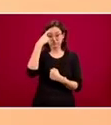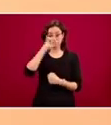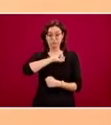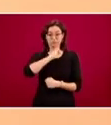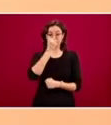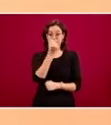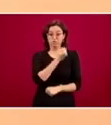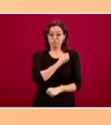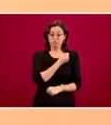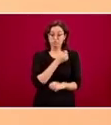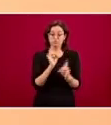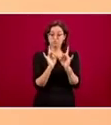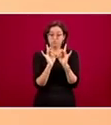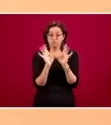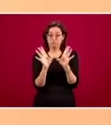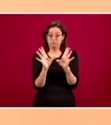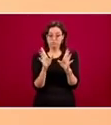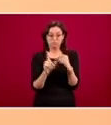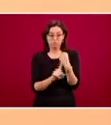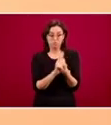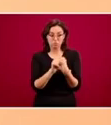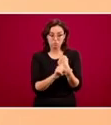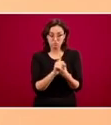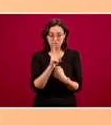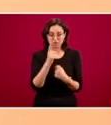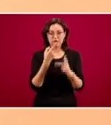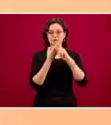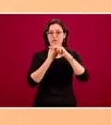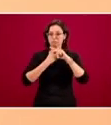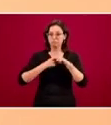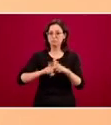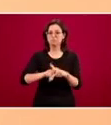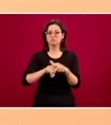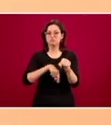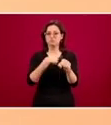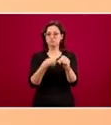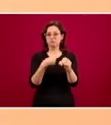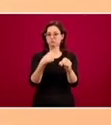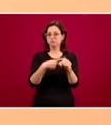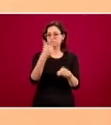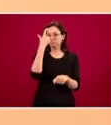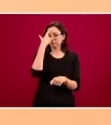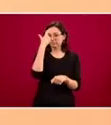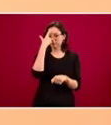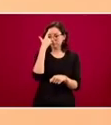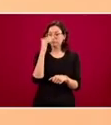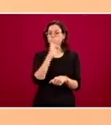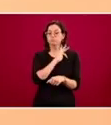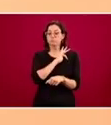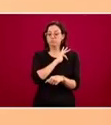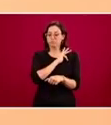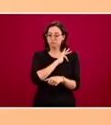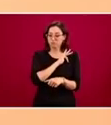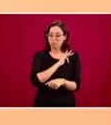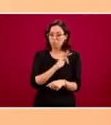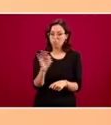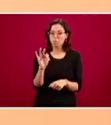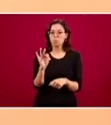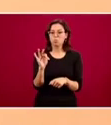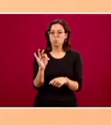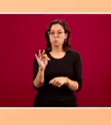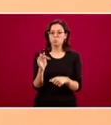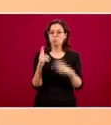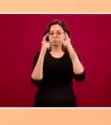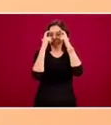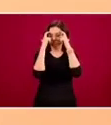all people who have, or all of us who will be experiencing at some point in our lives some sort